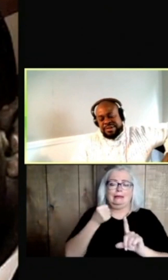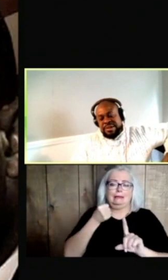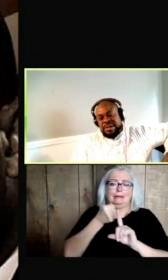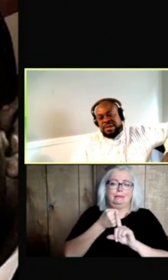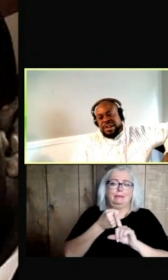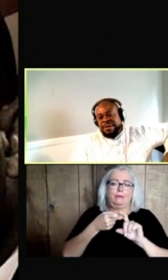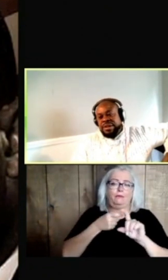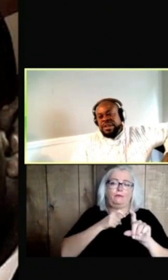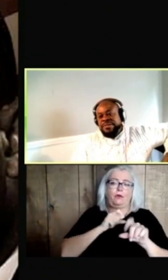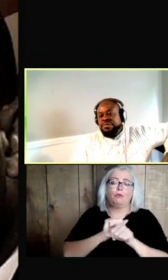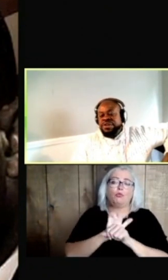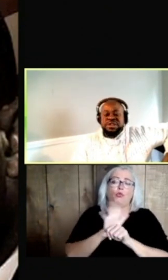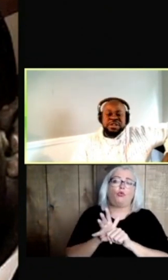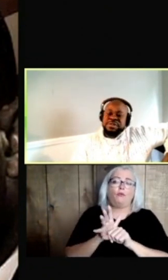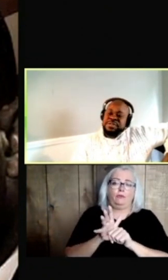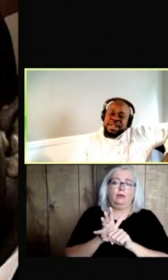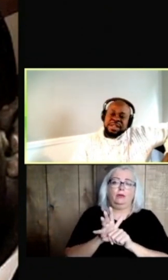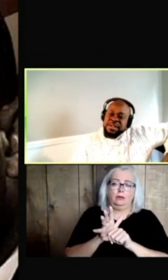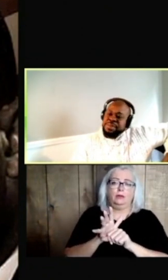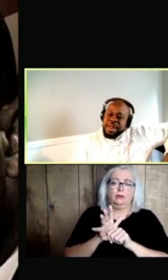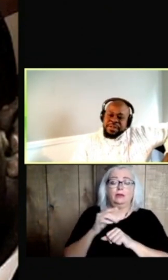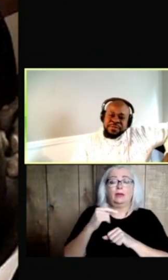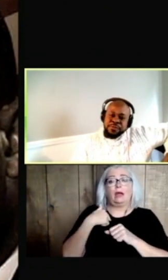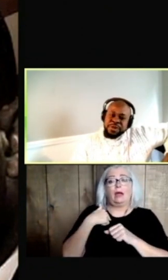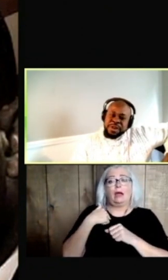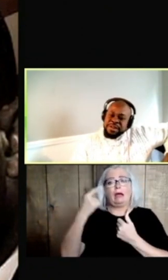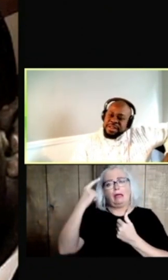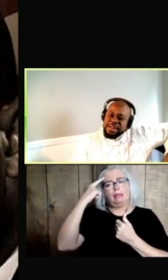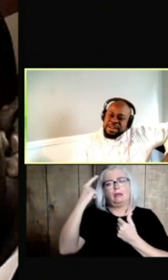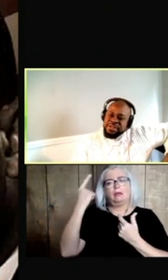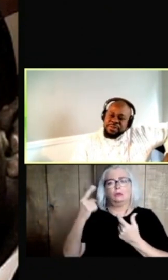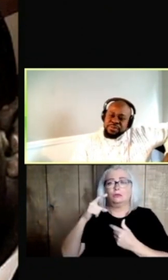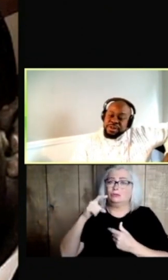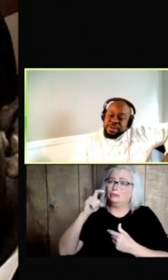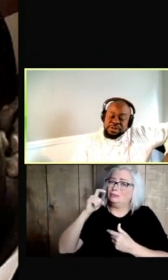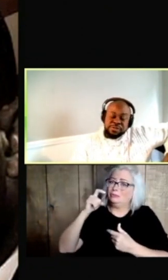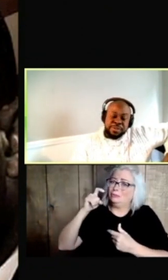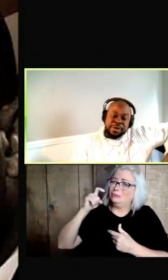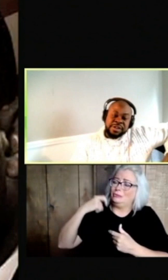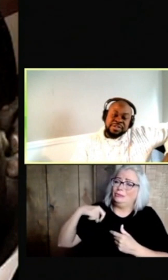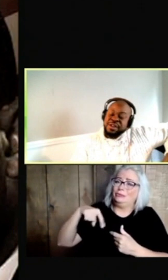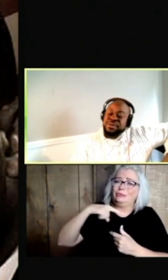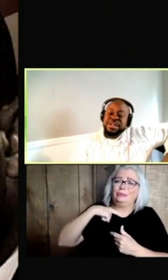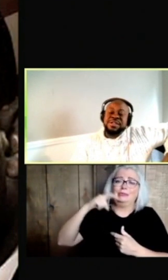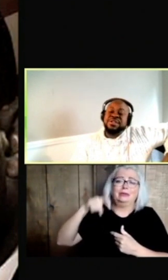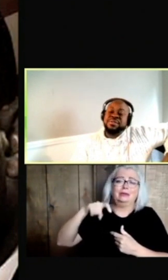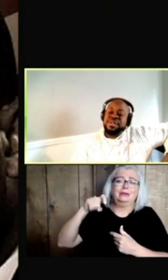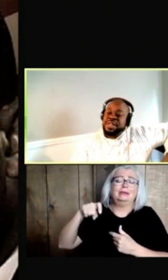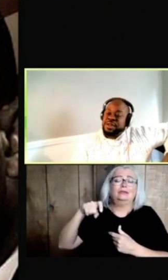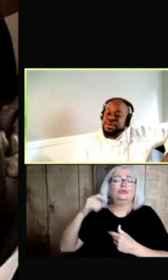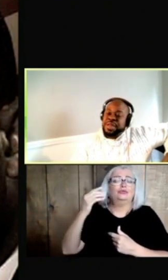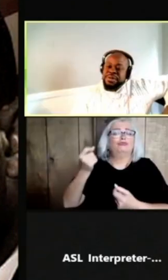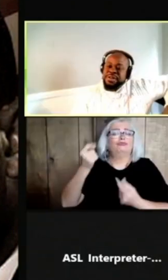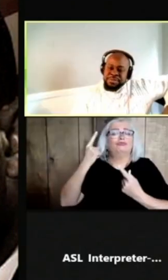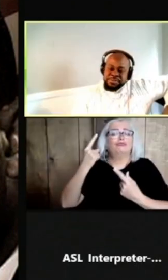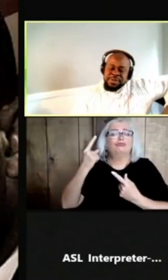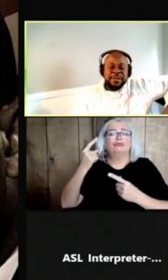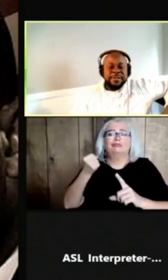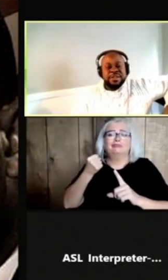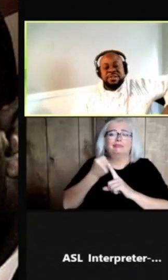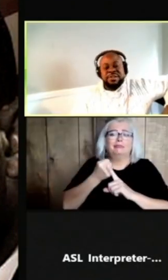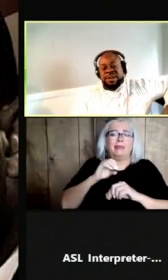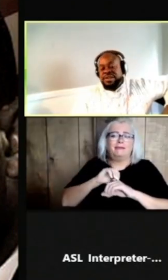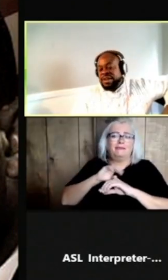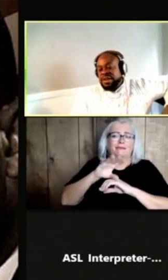COVID-19. And I believe that we should understand the impact of COVID-19 in terms of racial disparities, not only in terms of the health